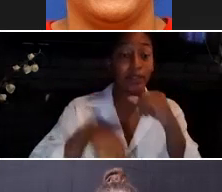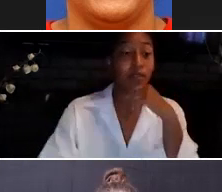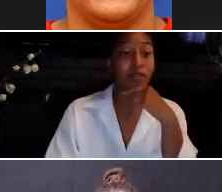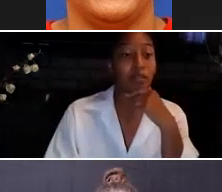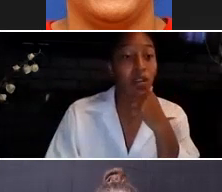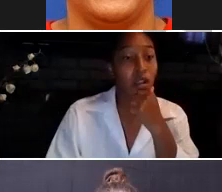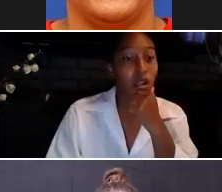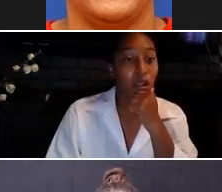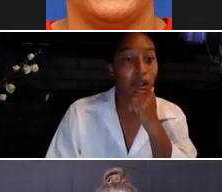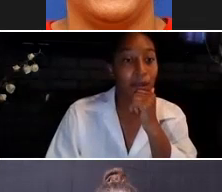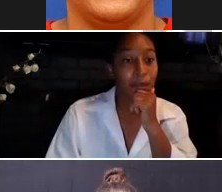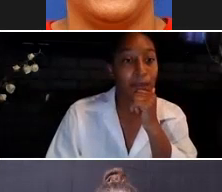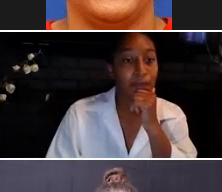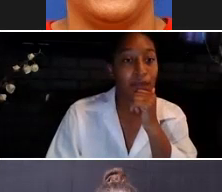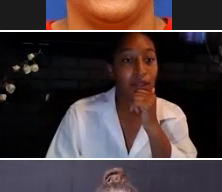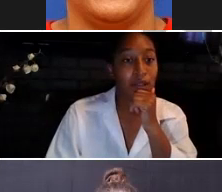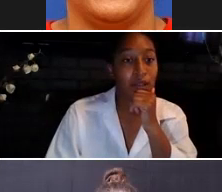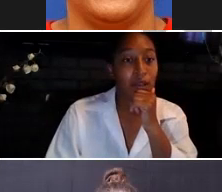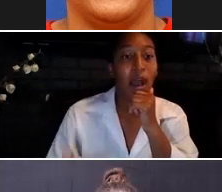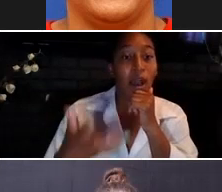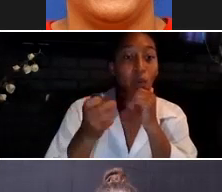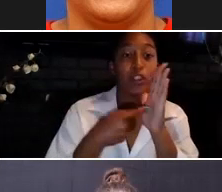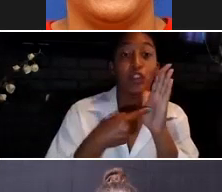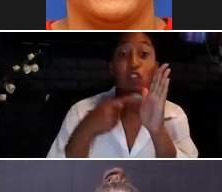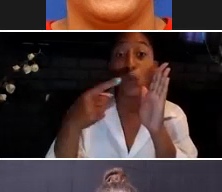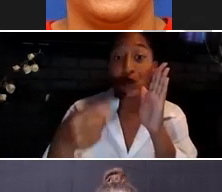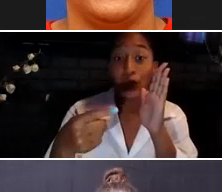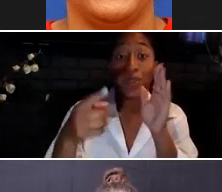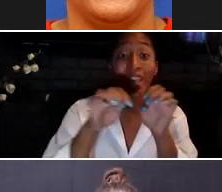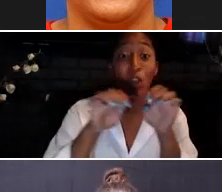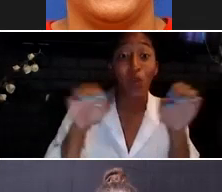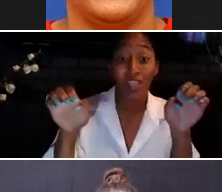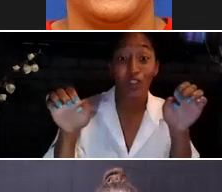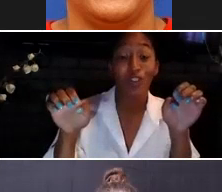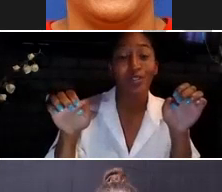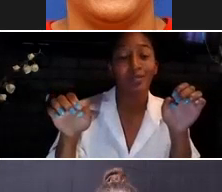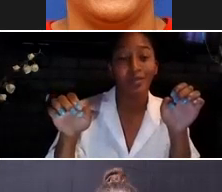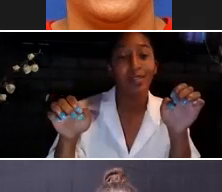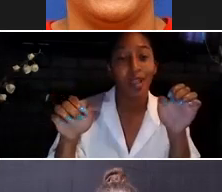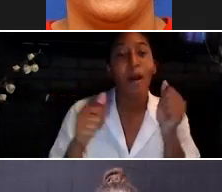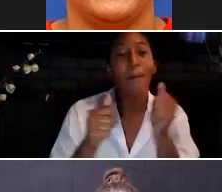And I'm going to focus on the ones that we typically use the most.